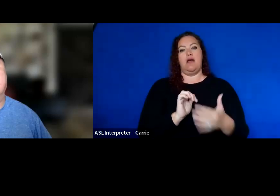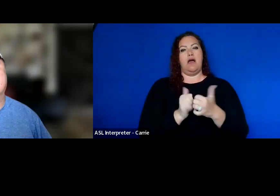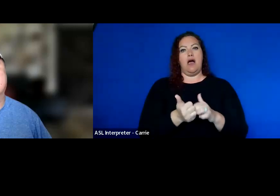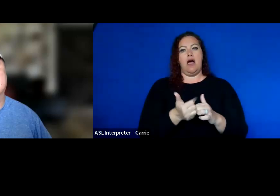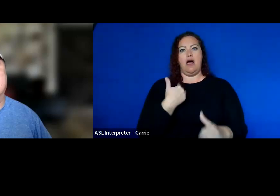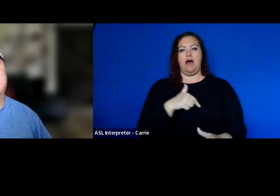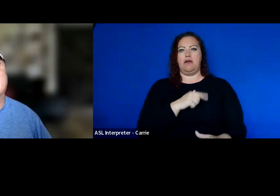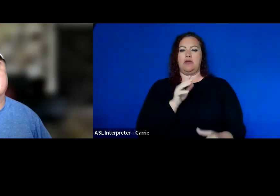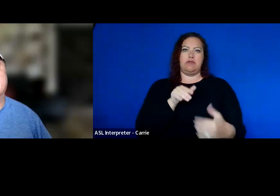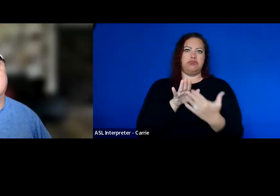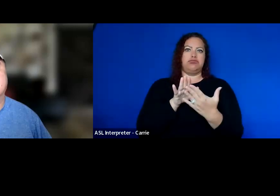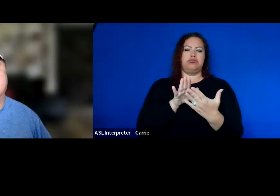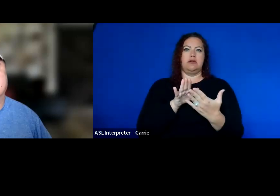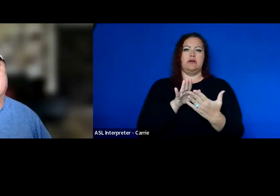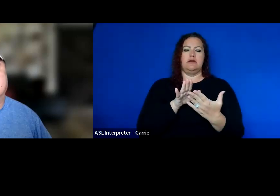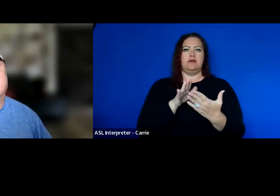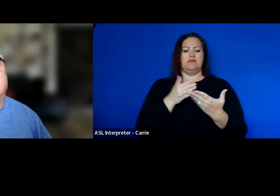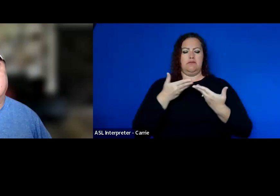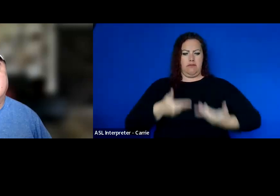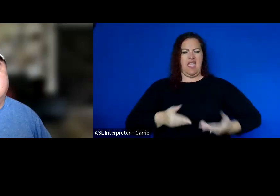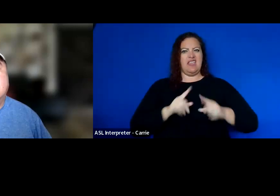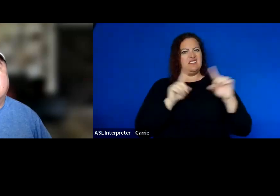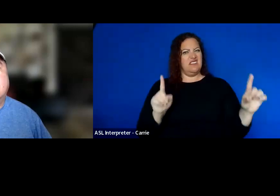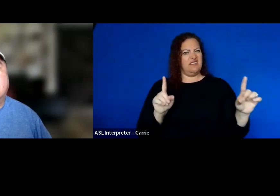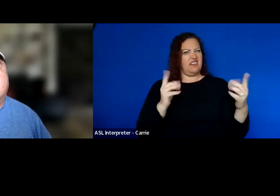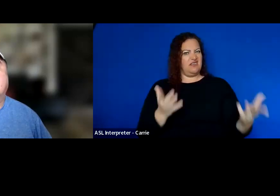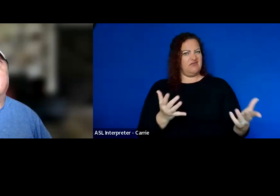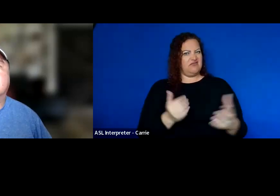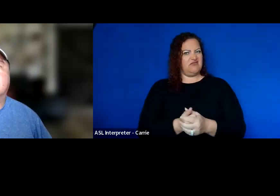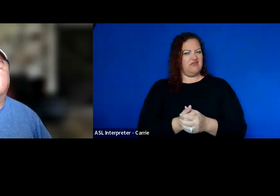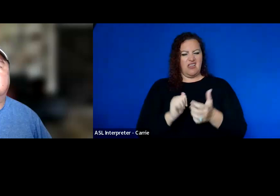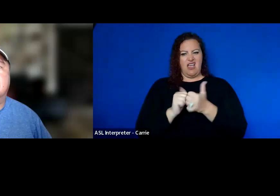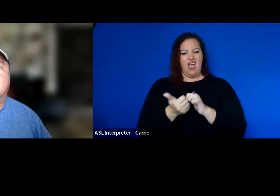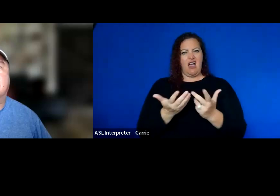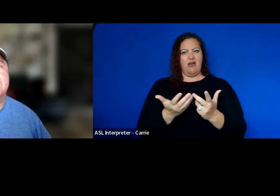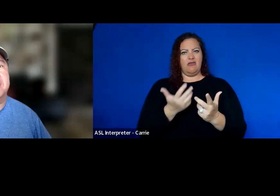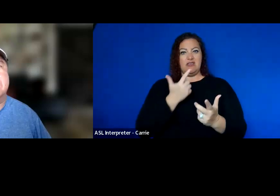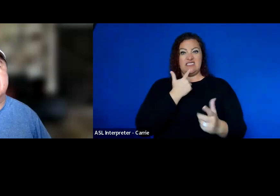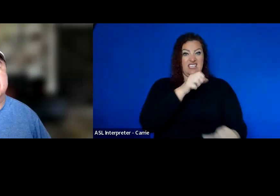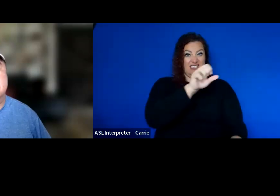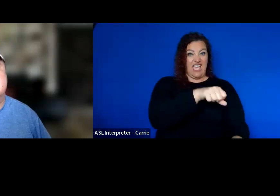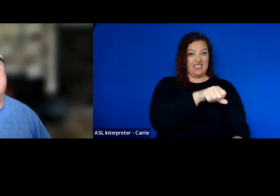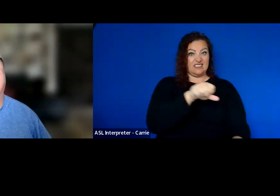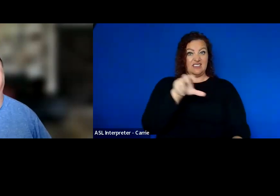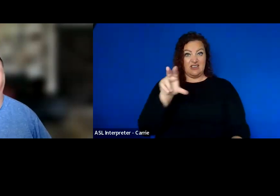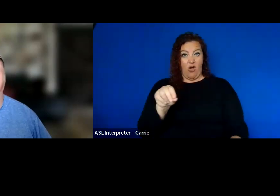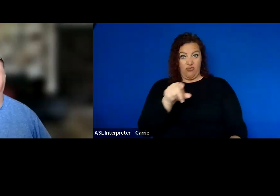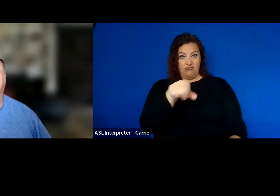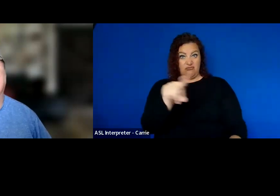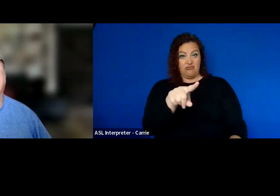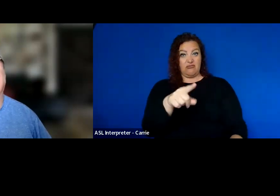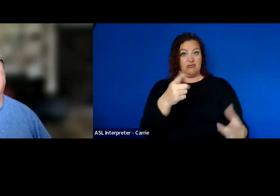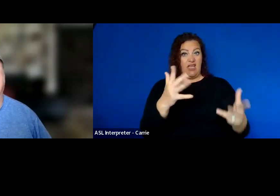get around being different? Okay. How do we, yes or no? Have you ever been discriminated